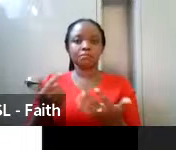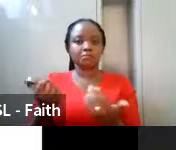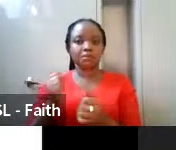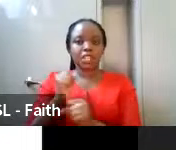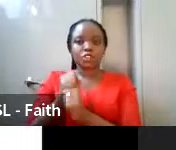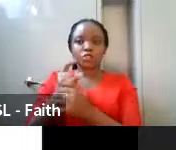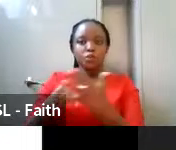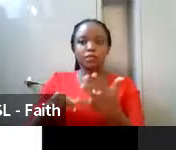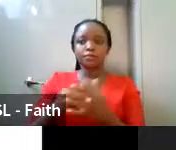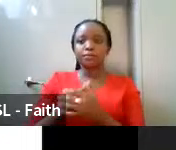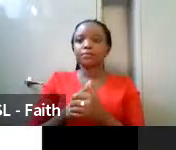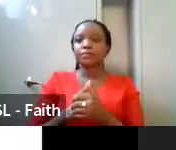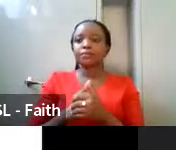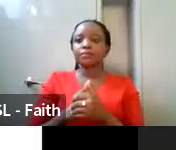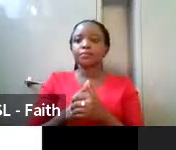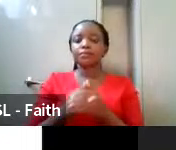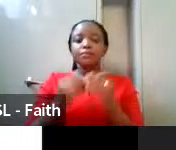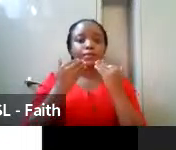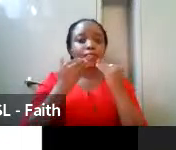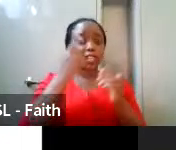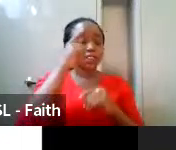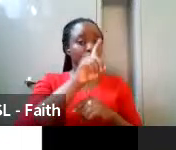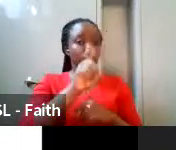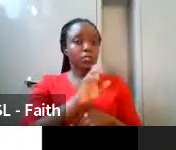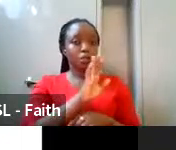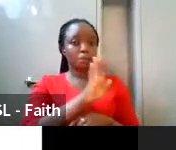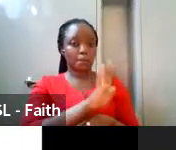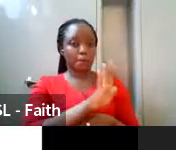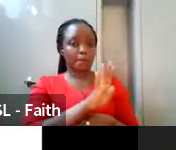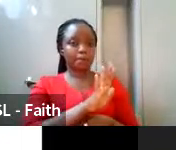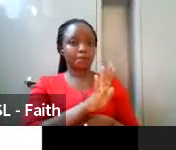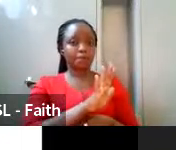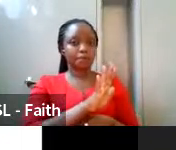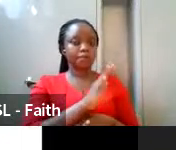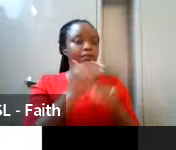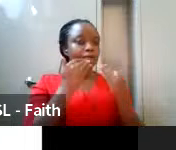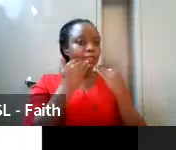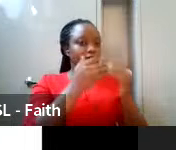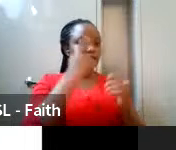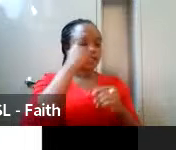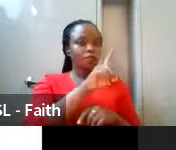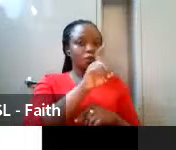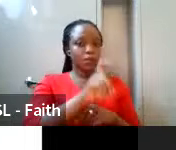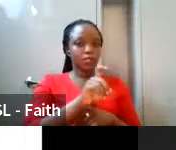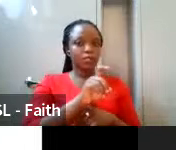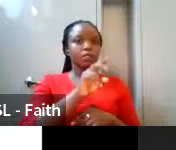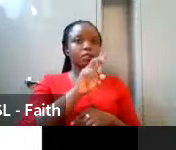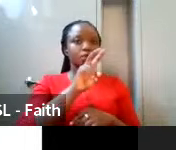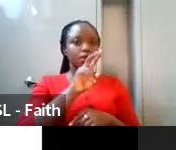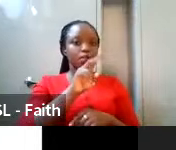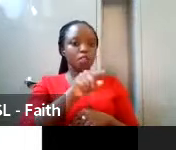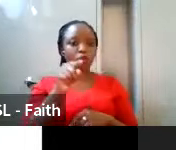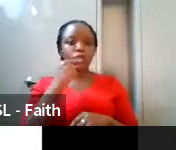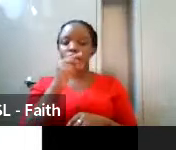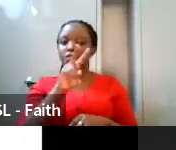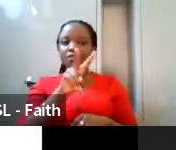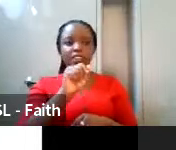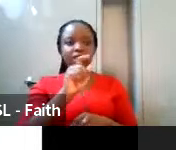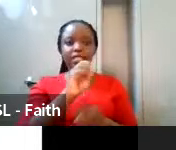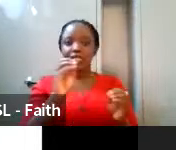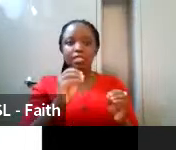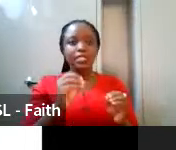people hello, like us? thank you for your question. Thank you for your question. Non-VAT, most times there is no like a